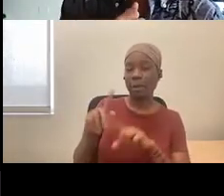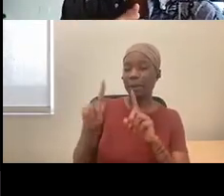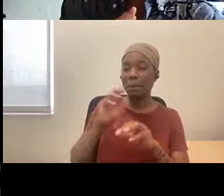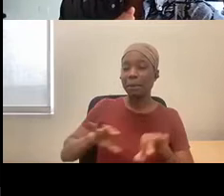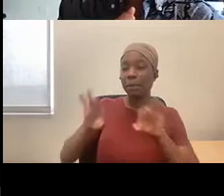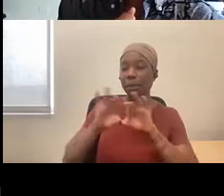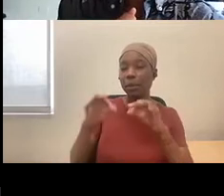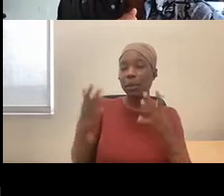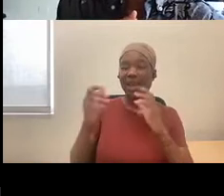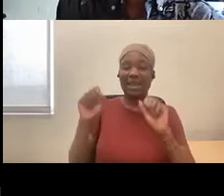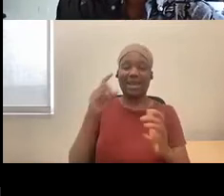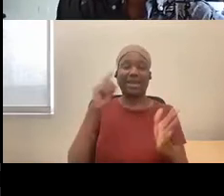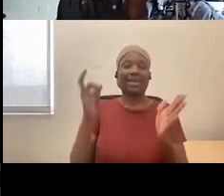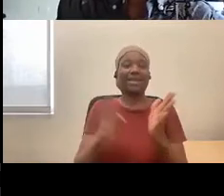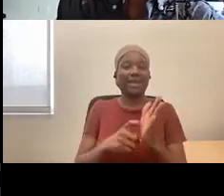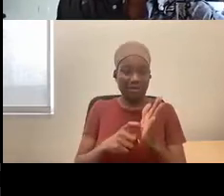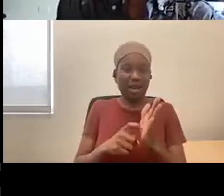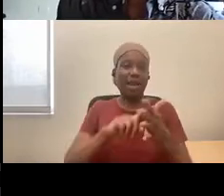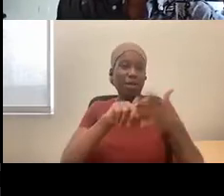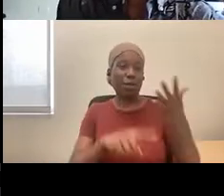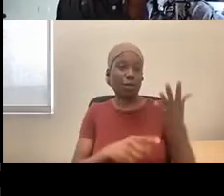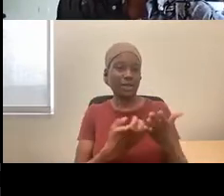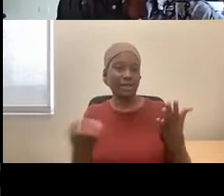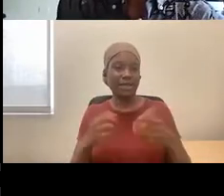then getting out of their view is